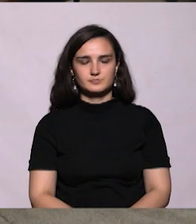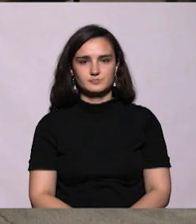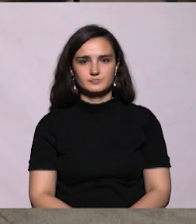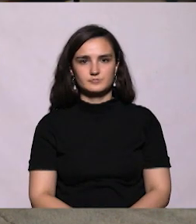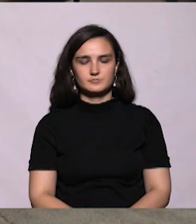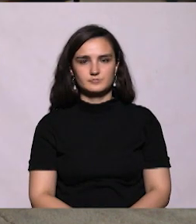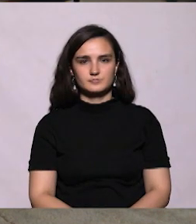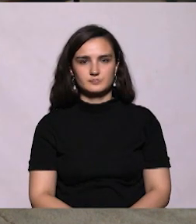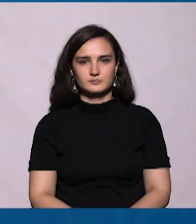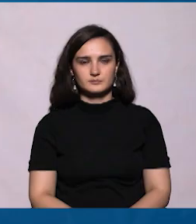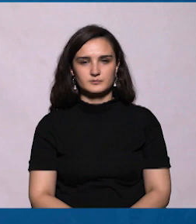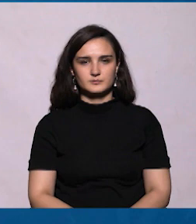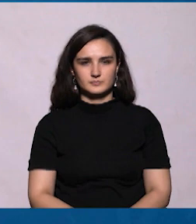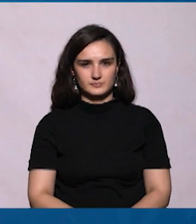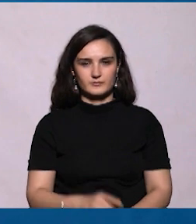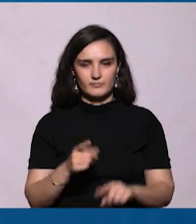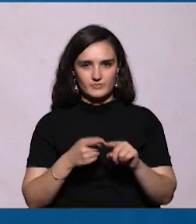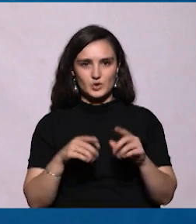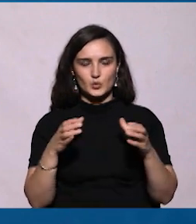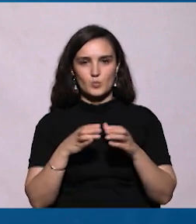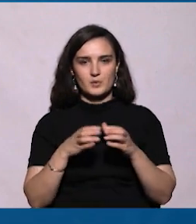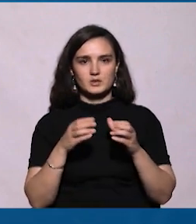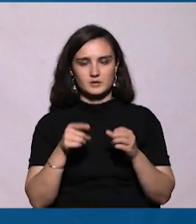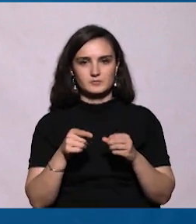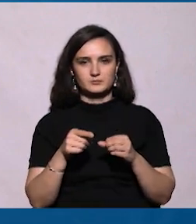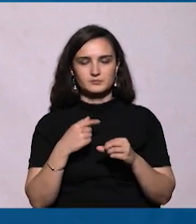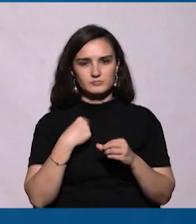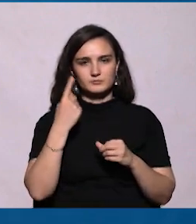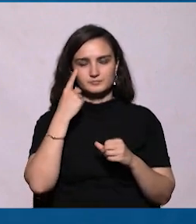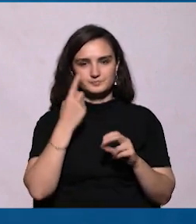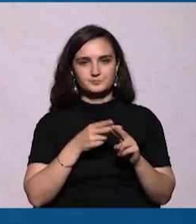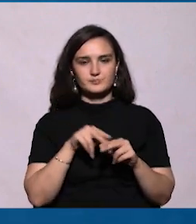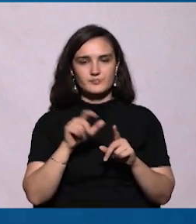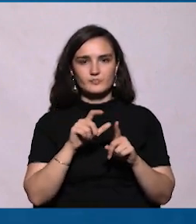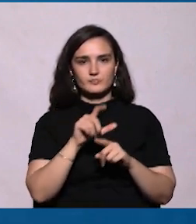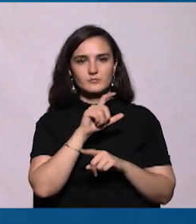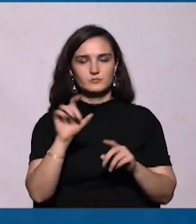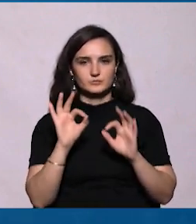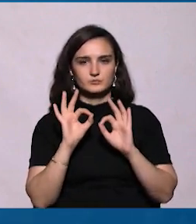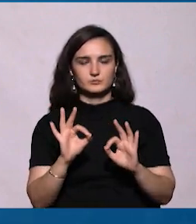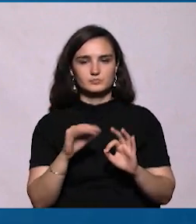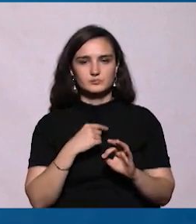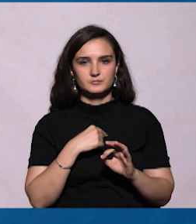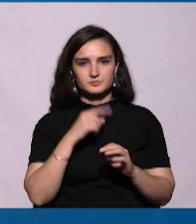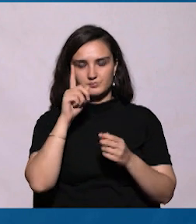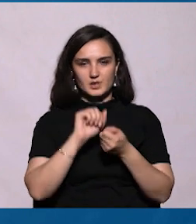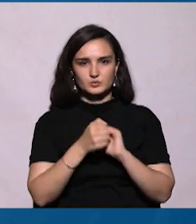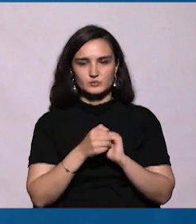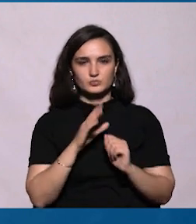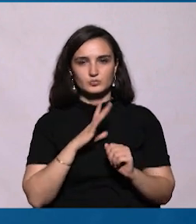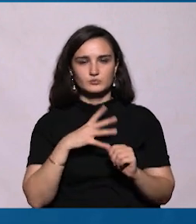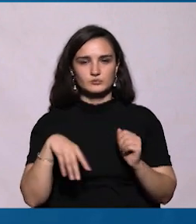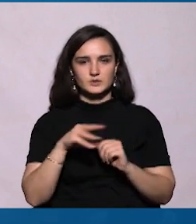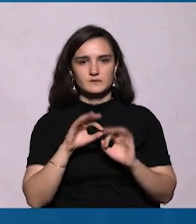losses will lead to the collapse of a company. I think this sentence is right. I remember we talked